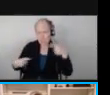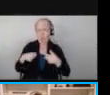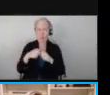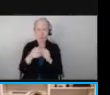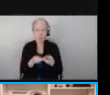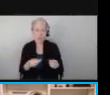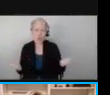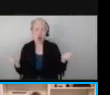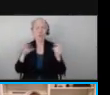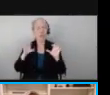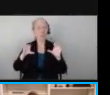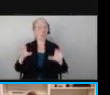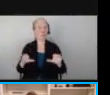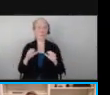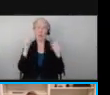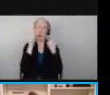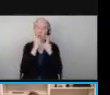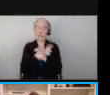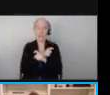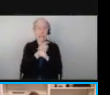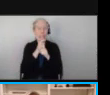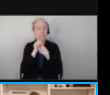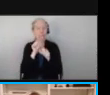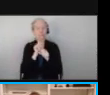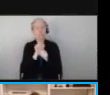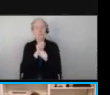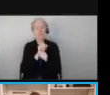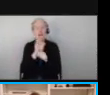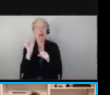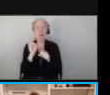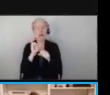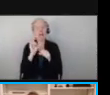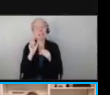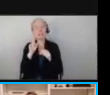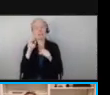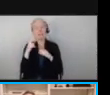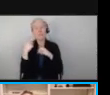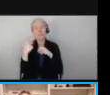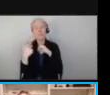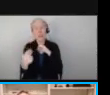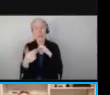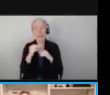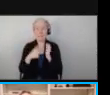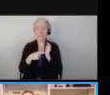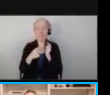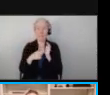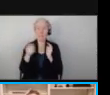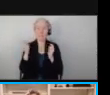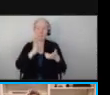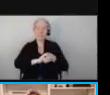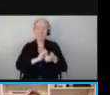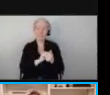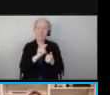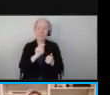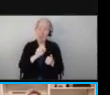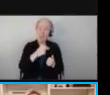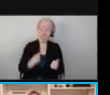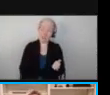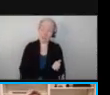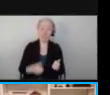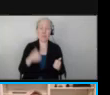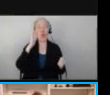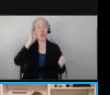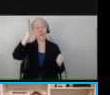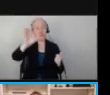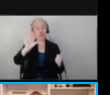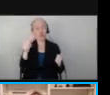like spacewalks. Sometimes astronauts even team with non-humans. Future-oriented job analyses of the astronaut role show